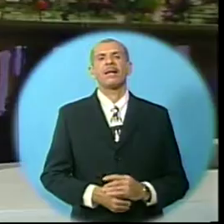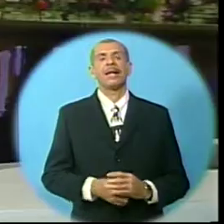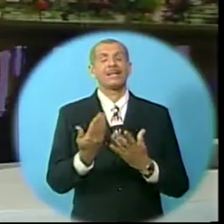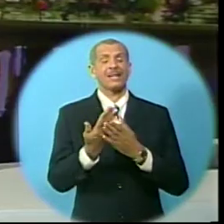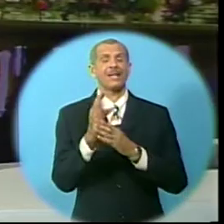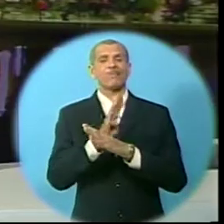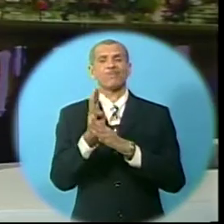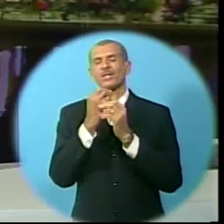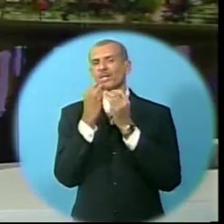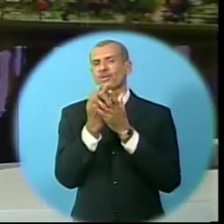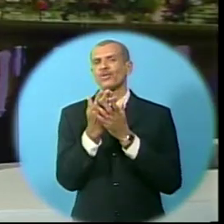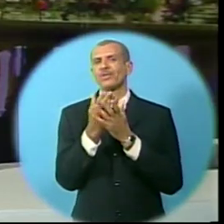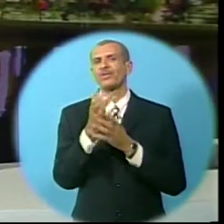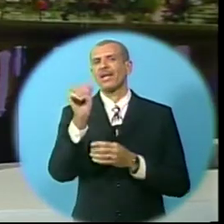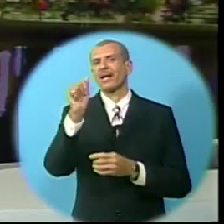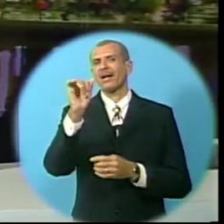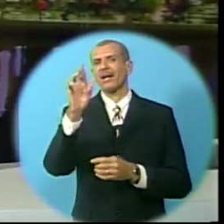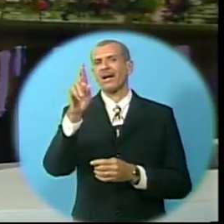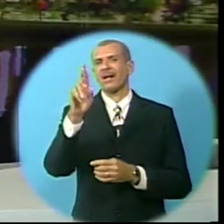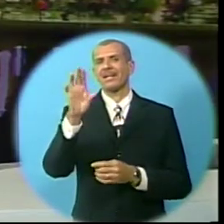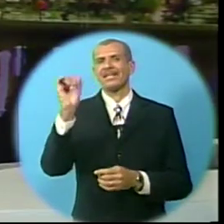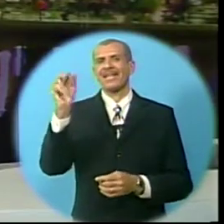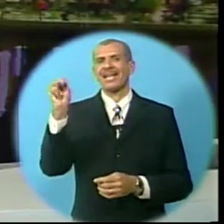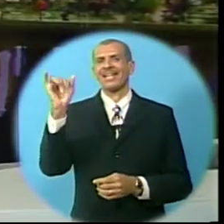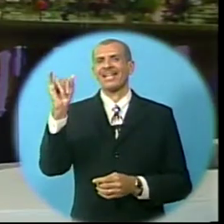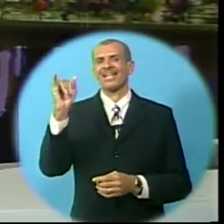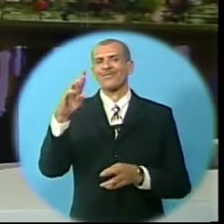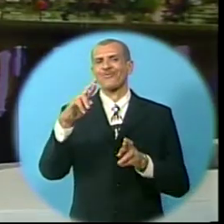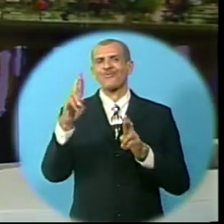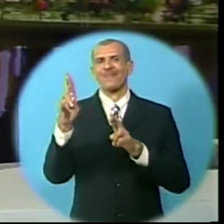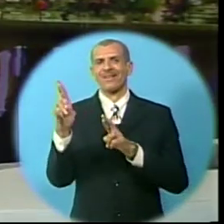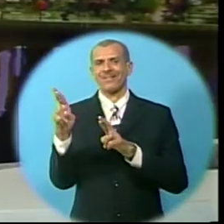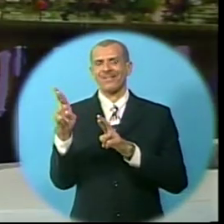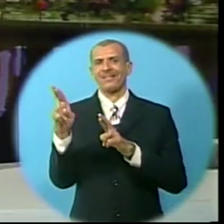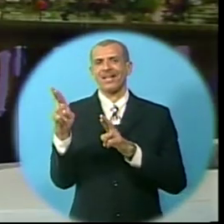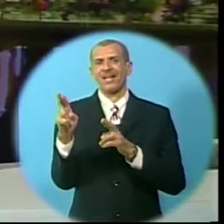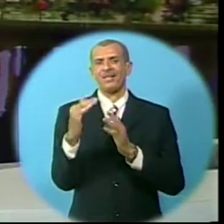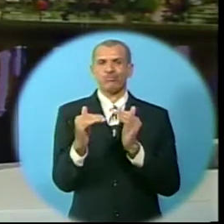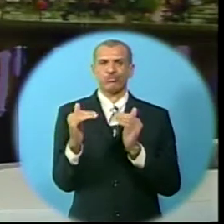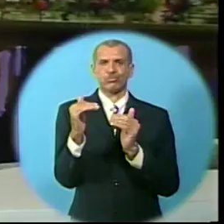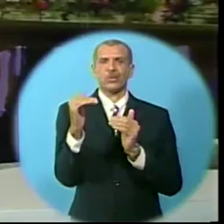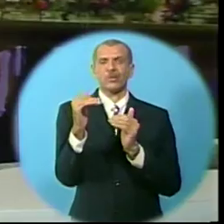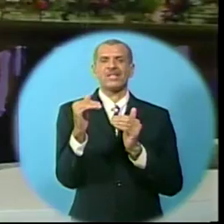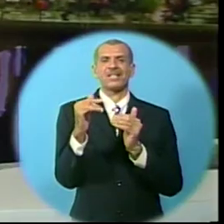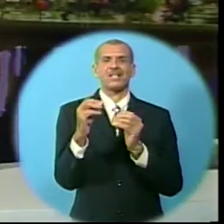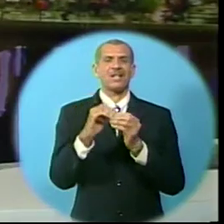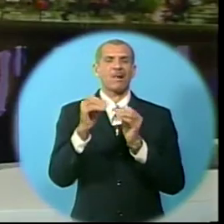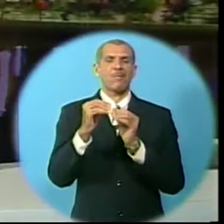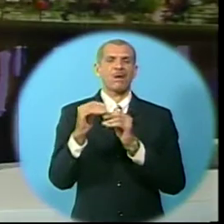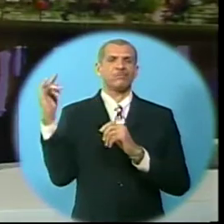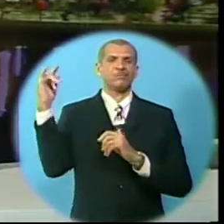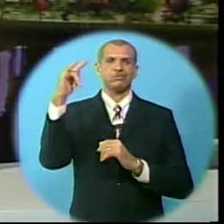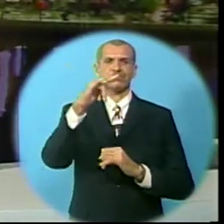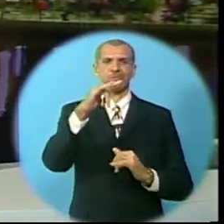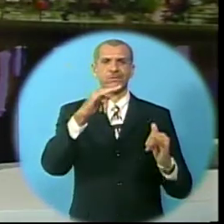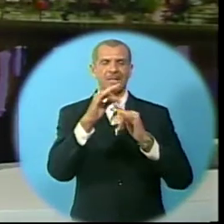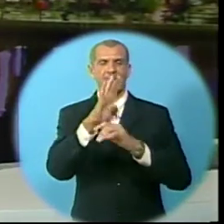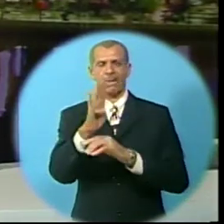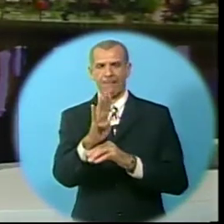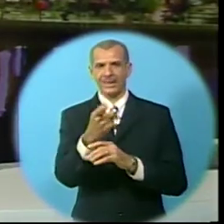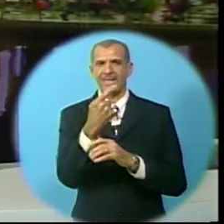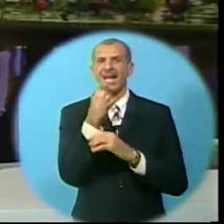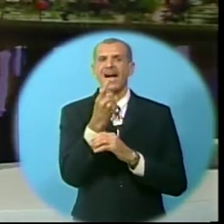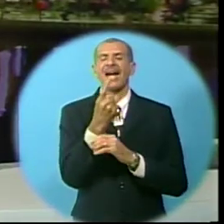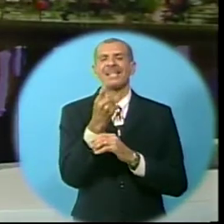In tonight's business, we hear that Air Canada is poised to significantly increase airlift to Barbados next year. In fact,